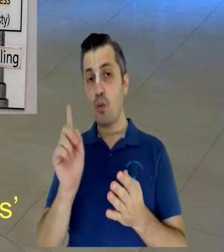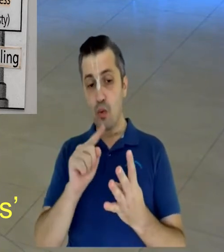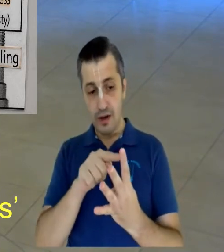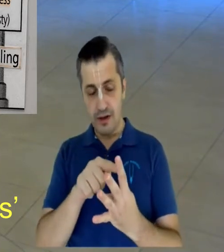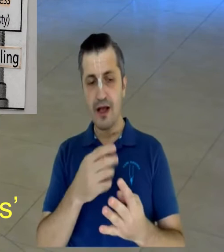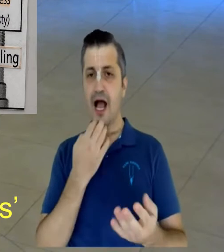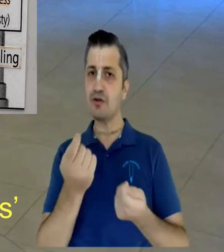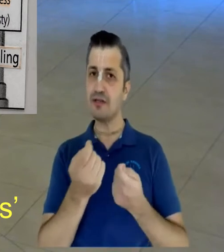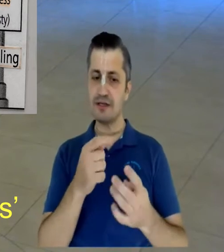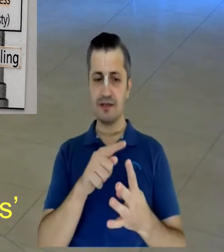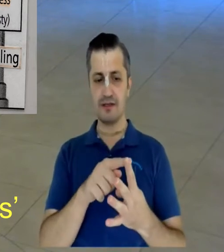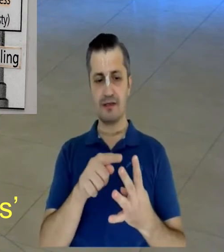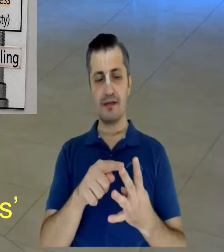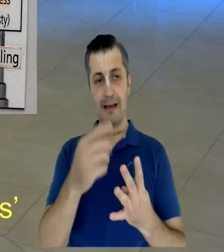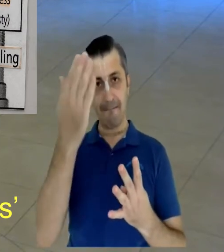mercy,